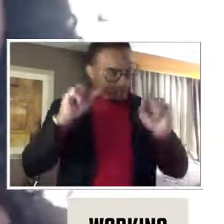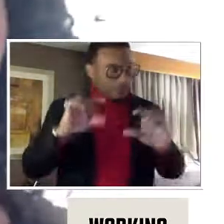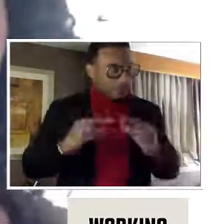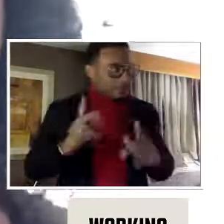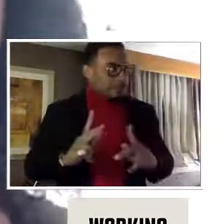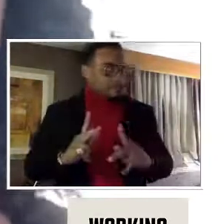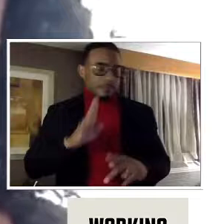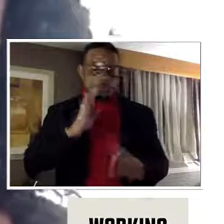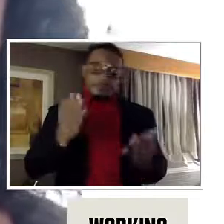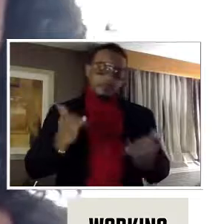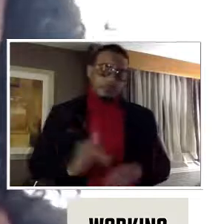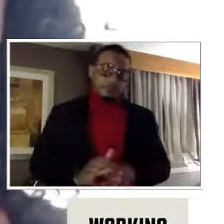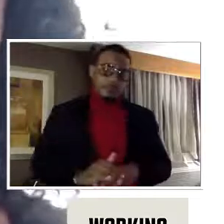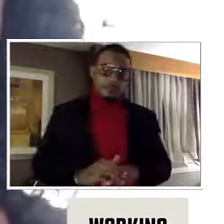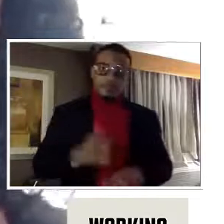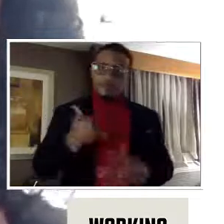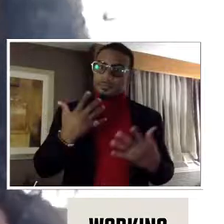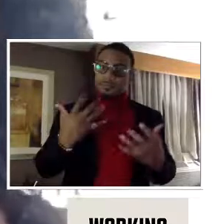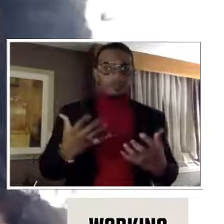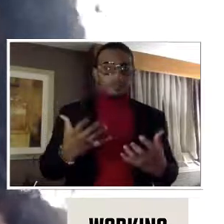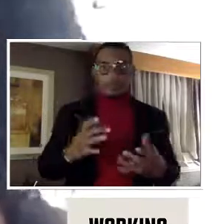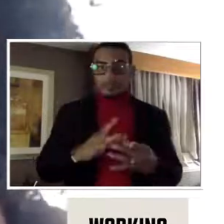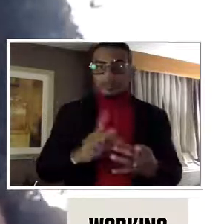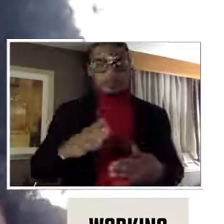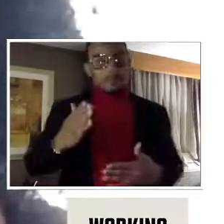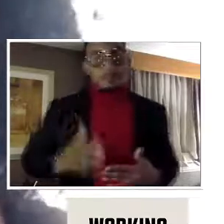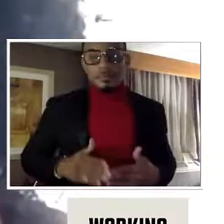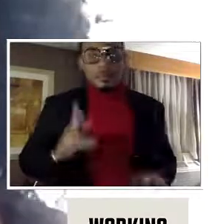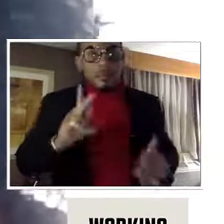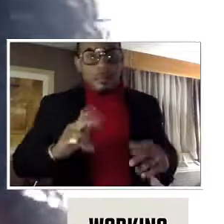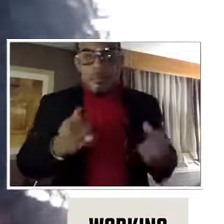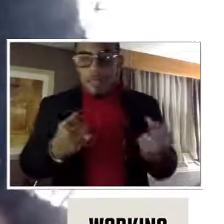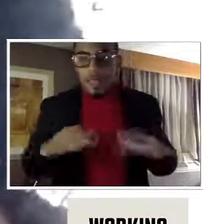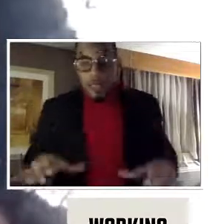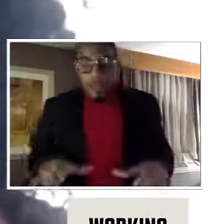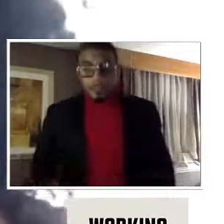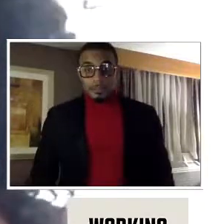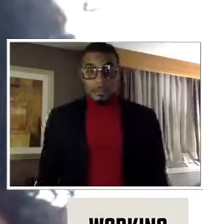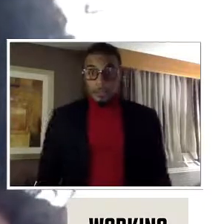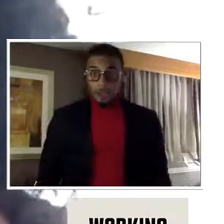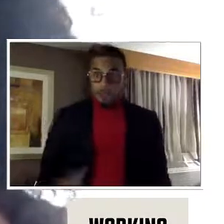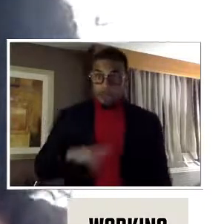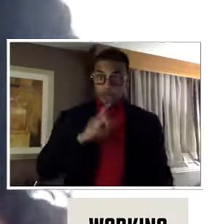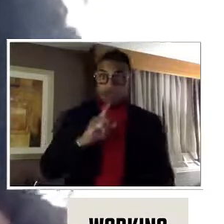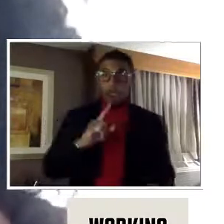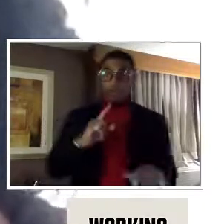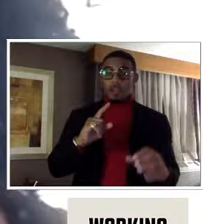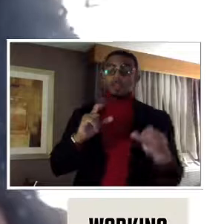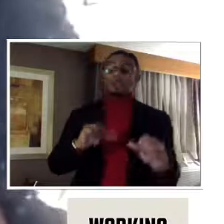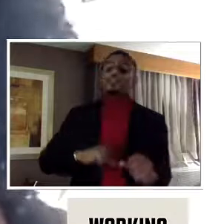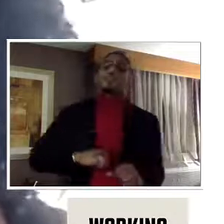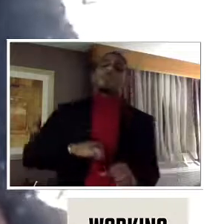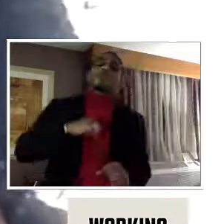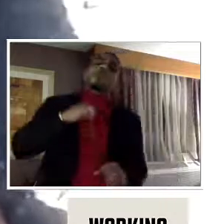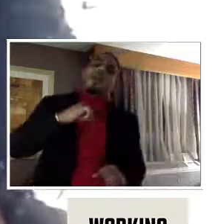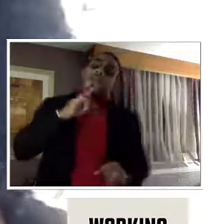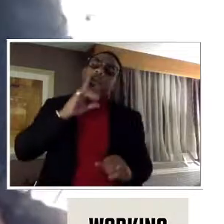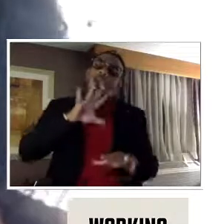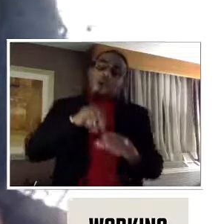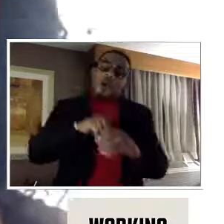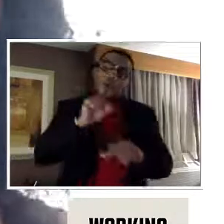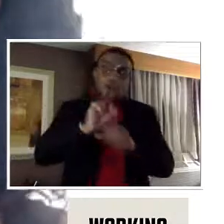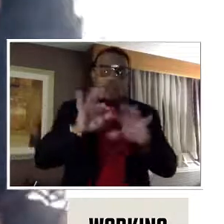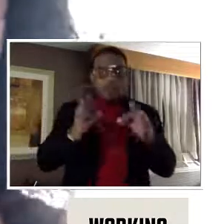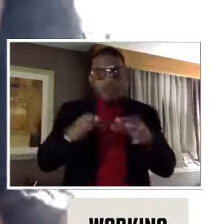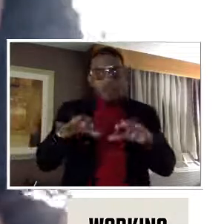group of people speaking here tonight. And I want to say on behalf of People's Action that we are so proud to be a part of the Working